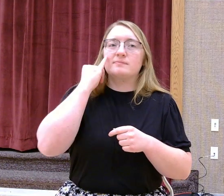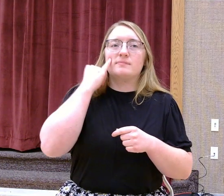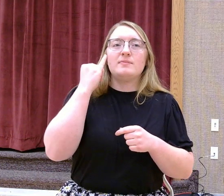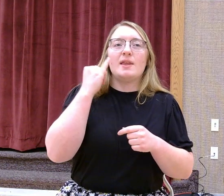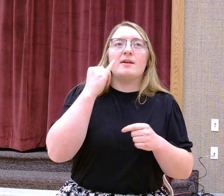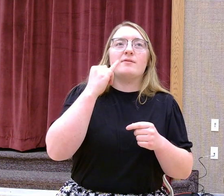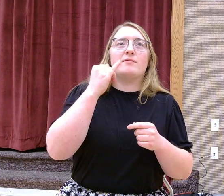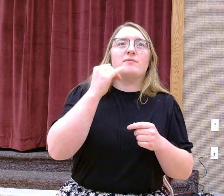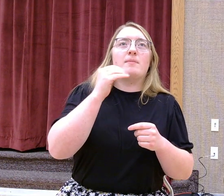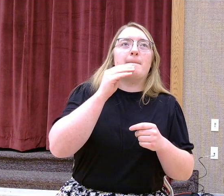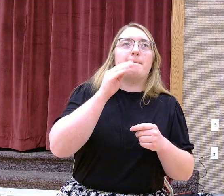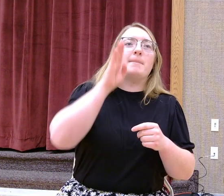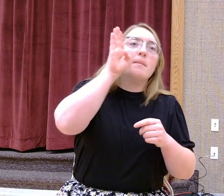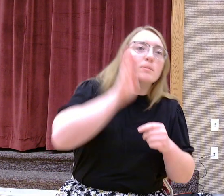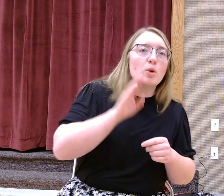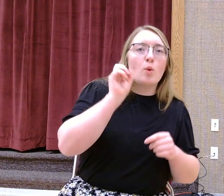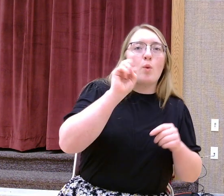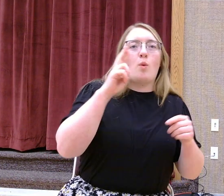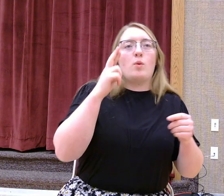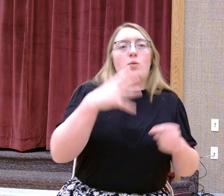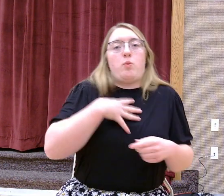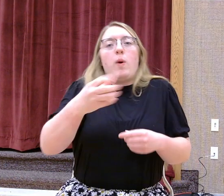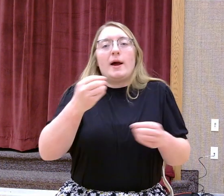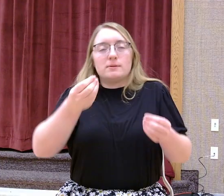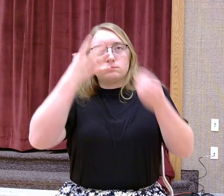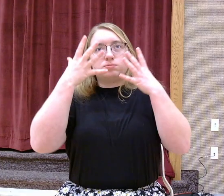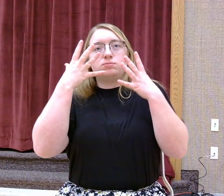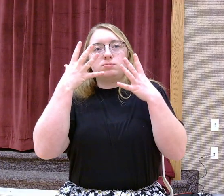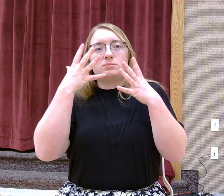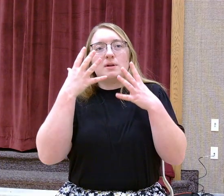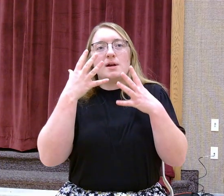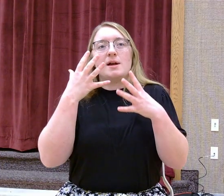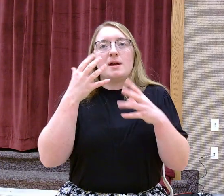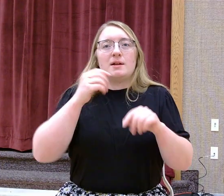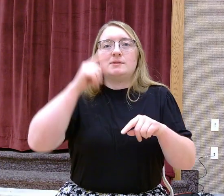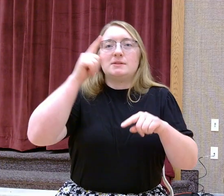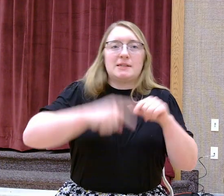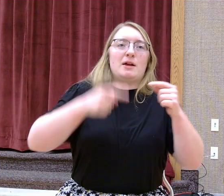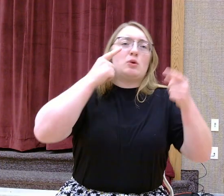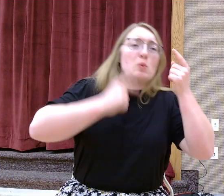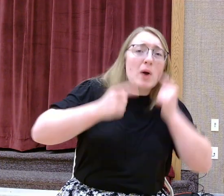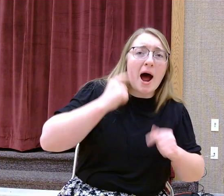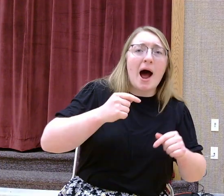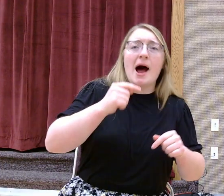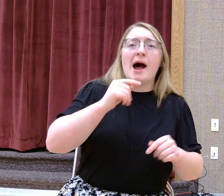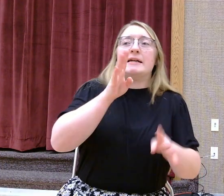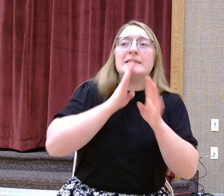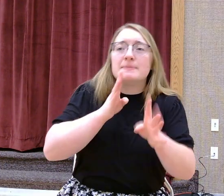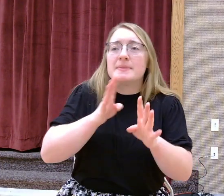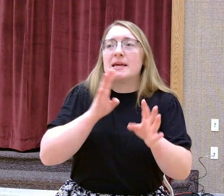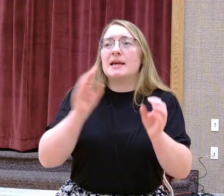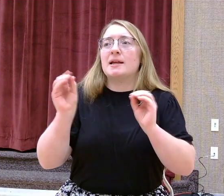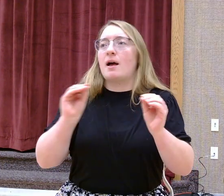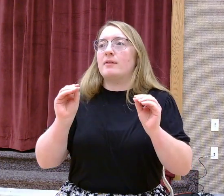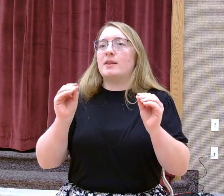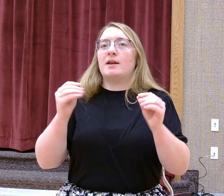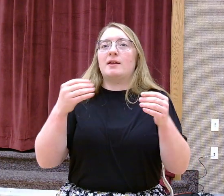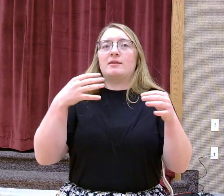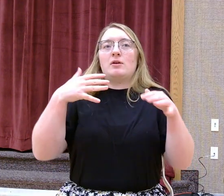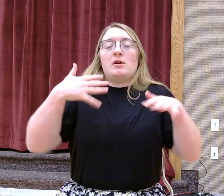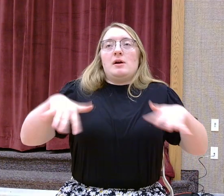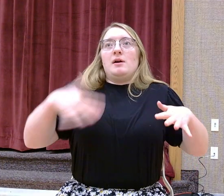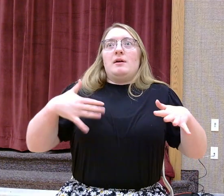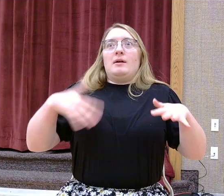color, unable to speak, cough, or cry. They're like this. They're panicked. They don't know what's going